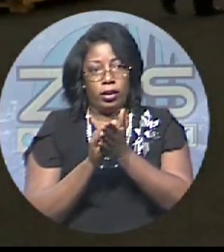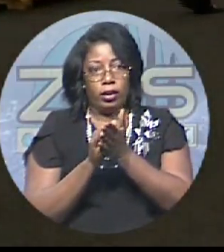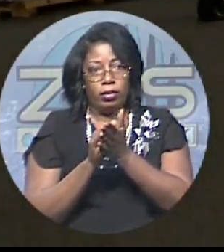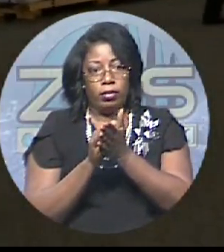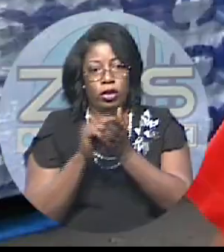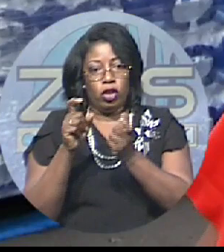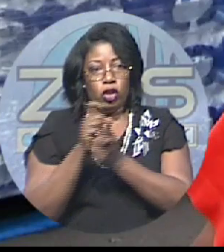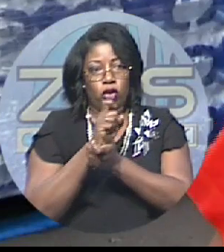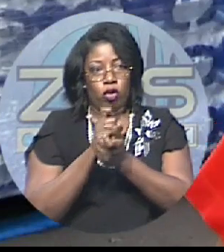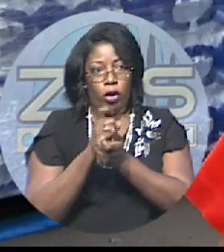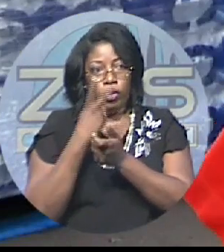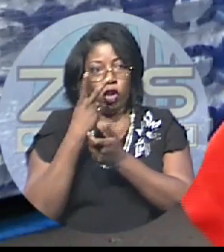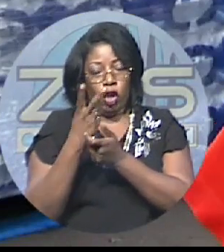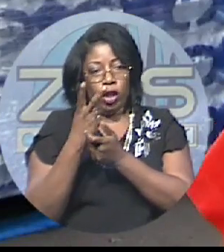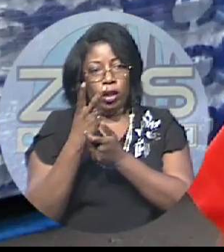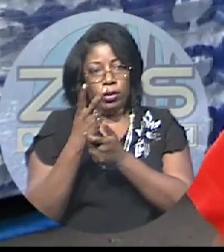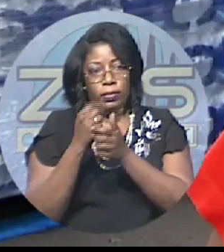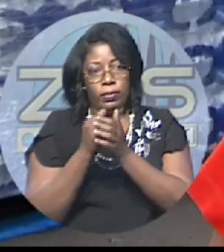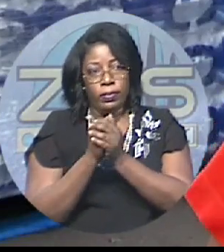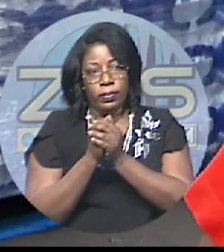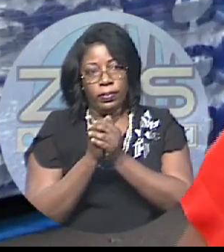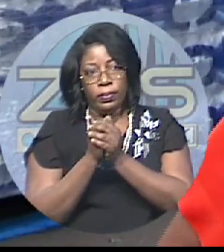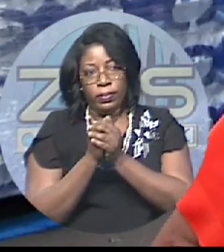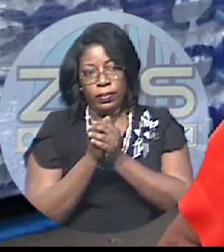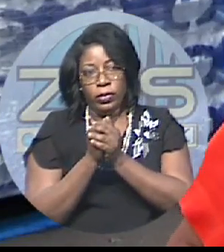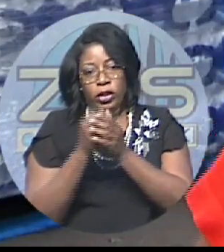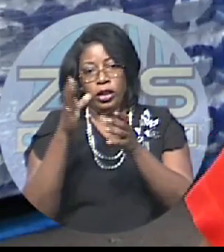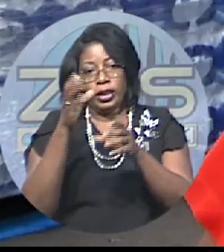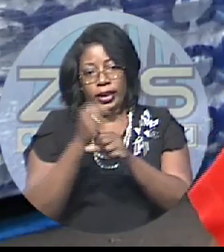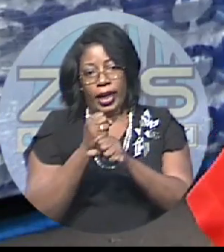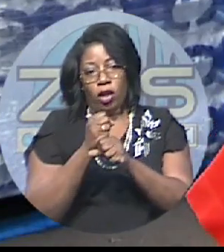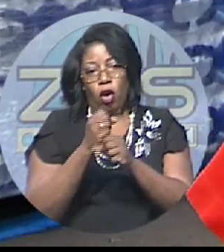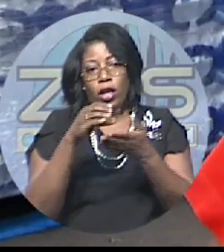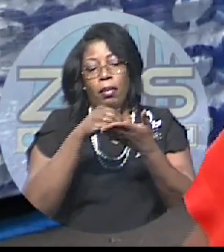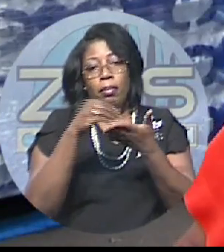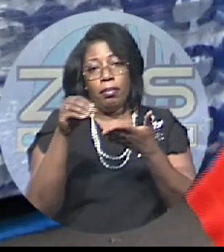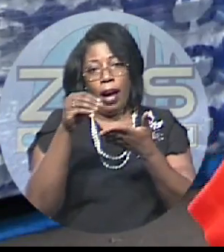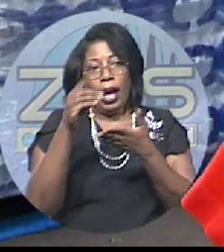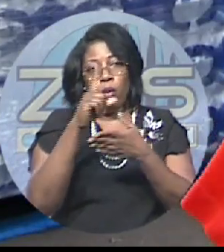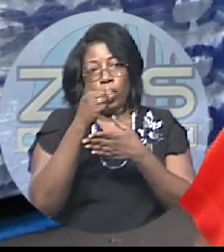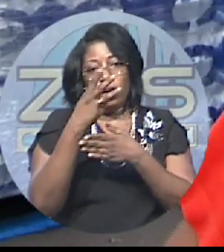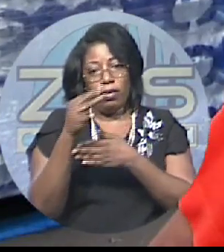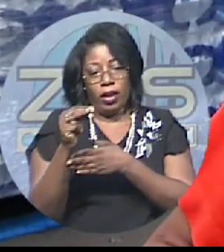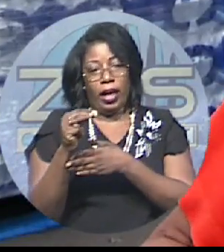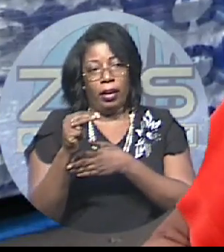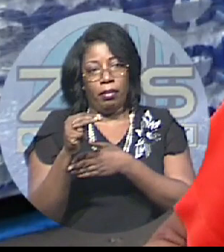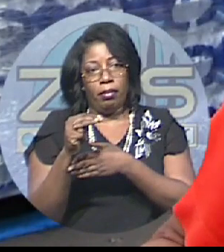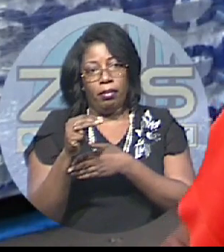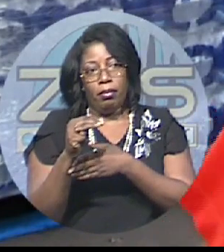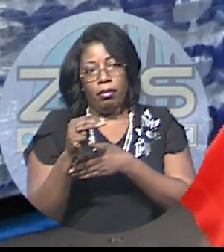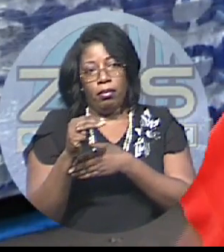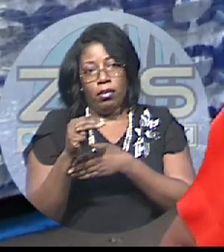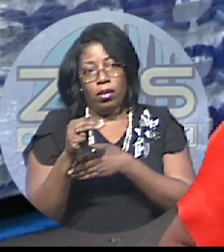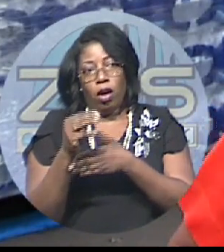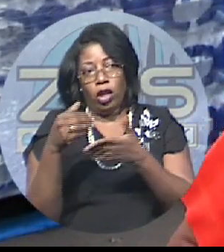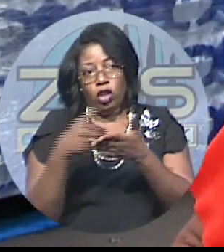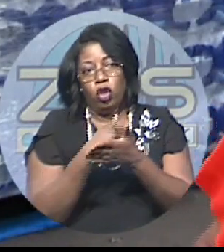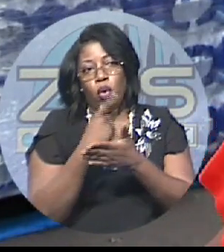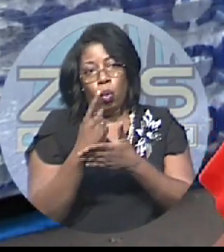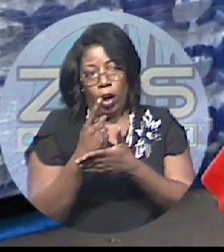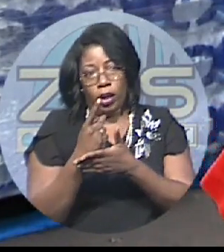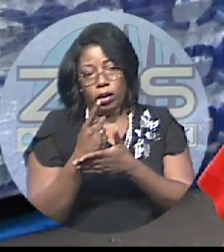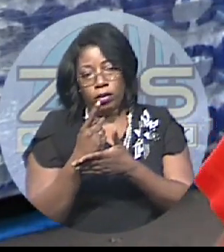that destroyed, if you look and then to buy one of them and how they had them rigged with water makers, radars, and